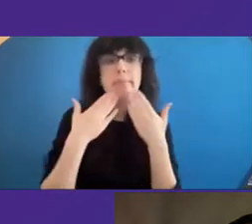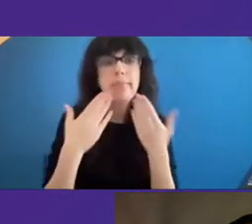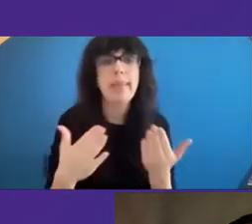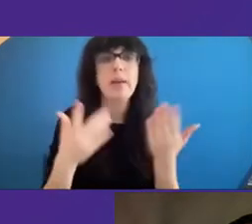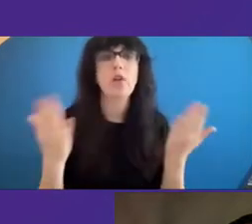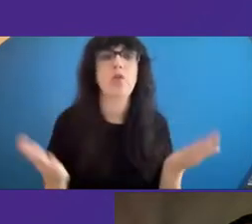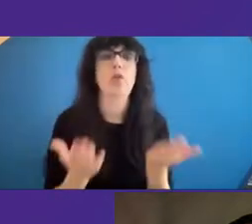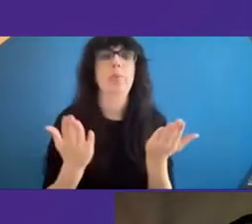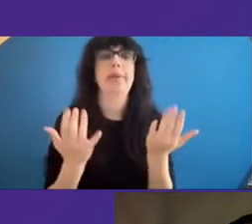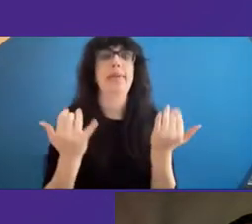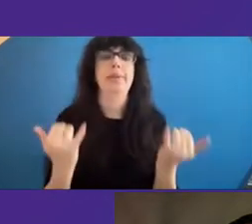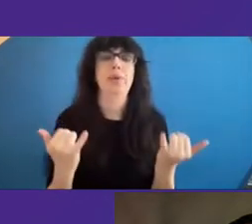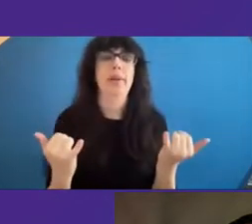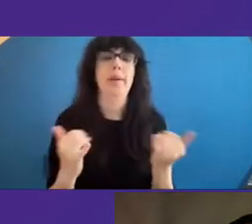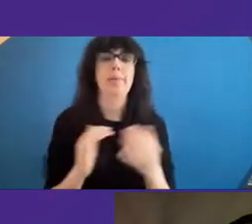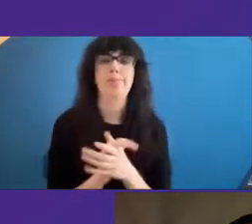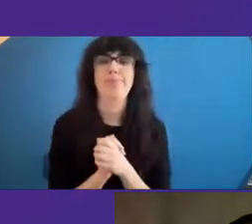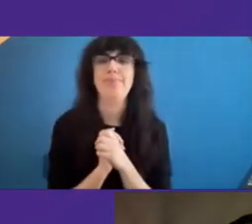today.